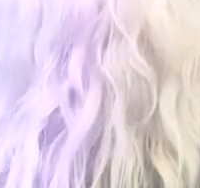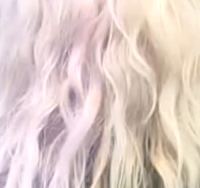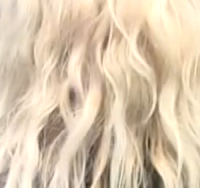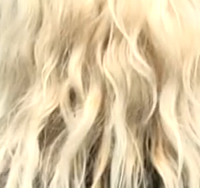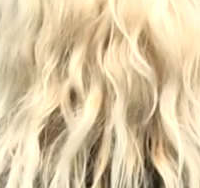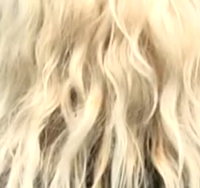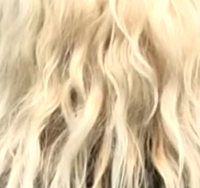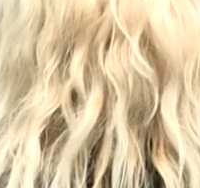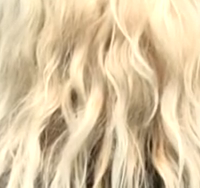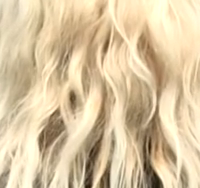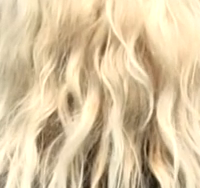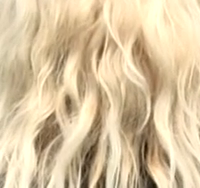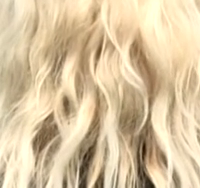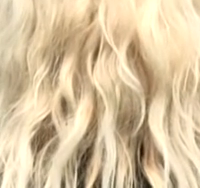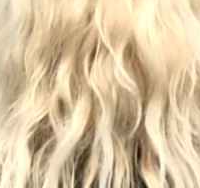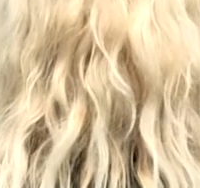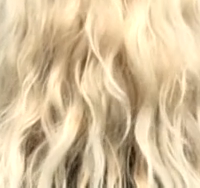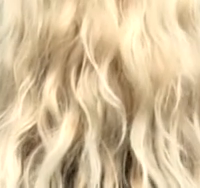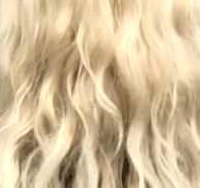Thank you.